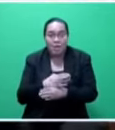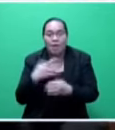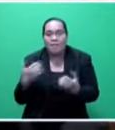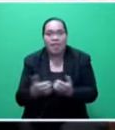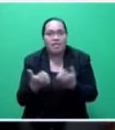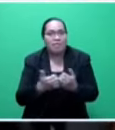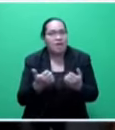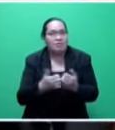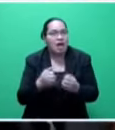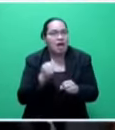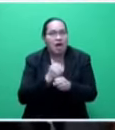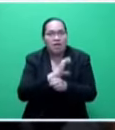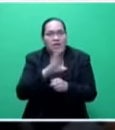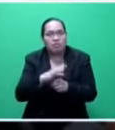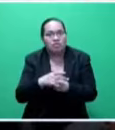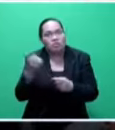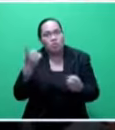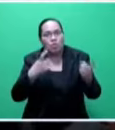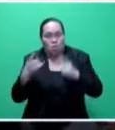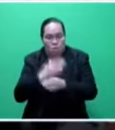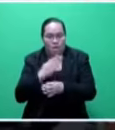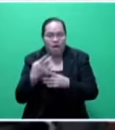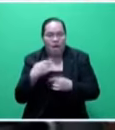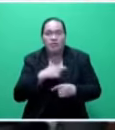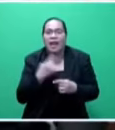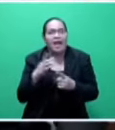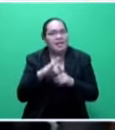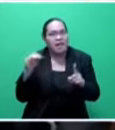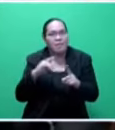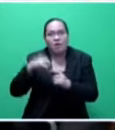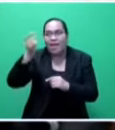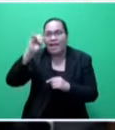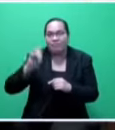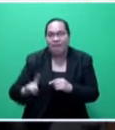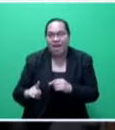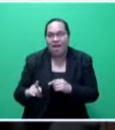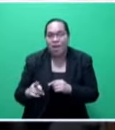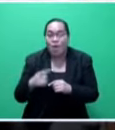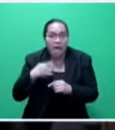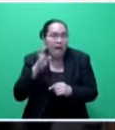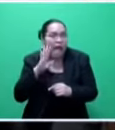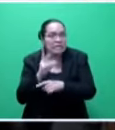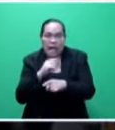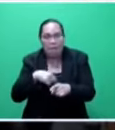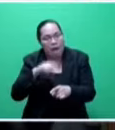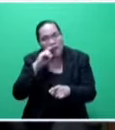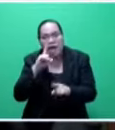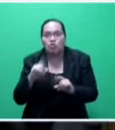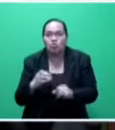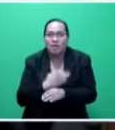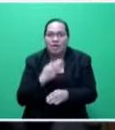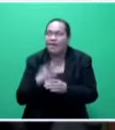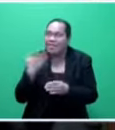contractors that work for us. And we're getting a lot of concern. Electrical contractors, for instance. We hear that some of them now are not able to do the kinds of jobs